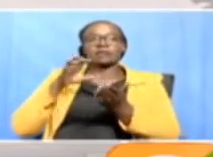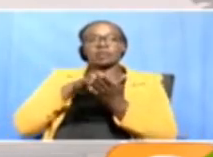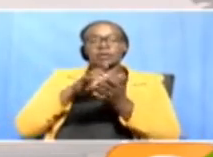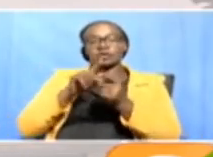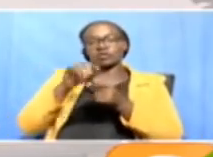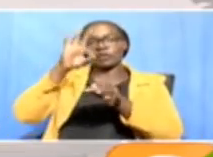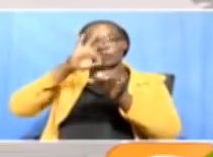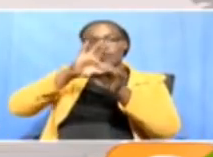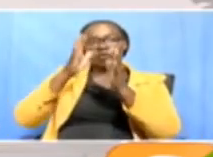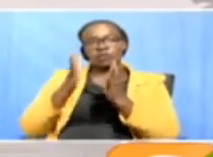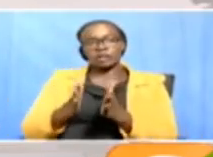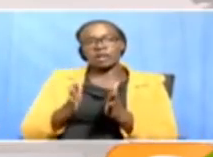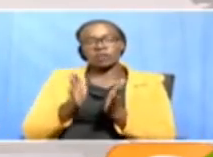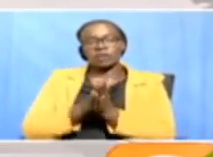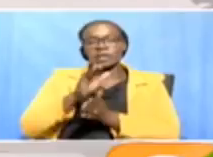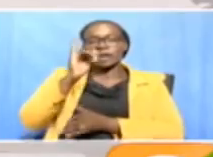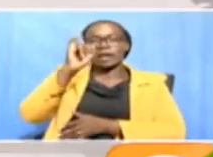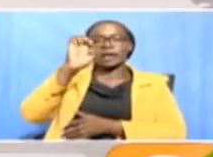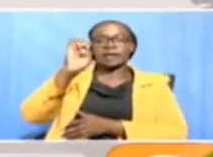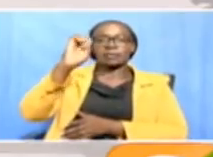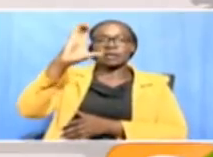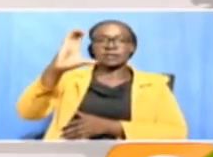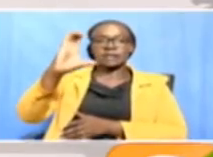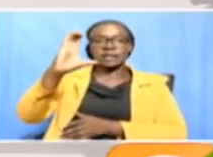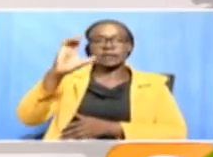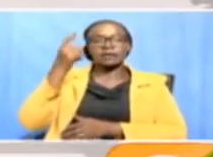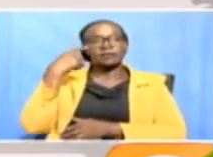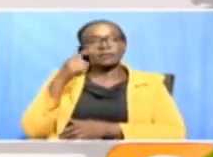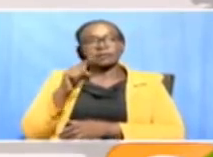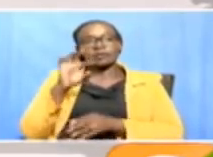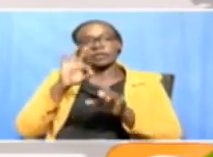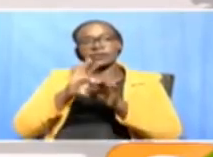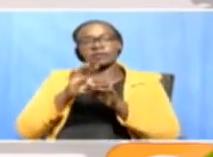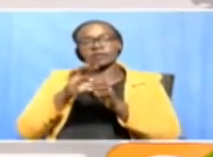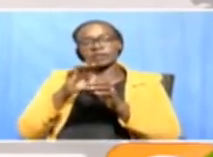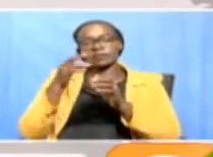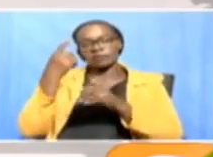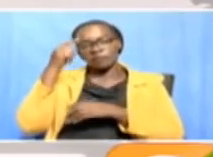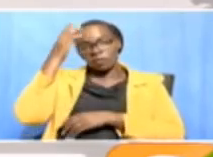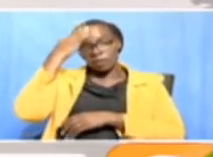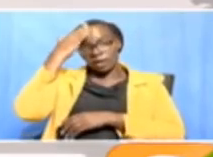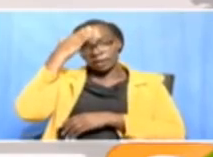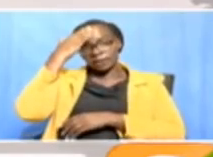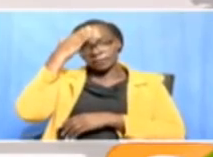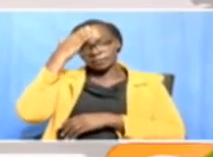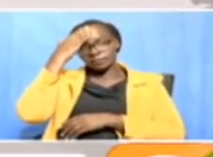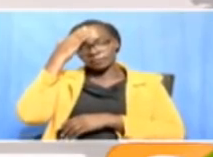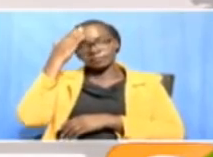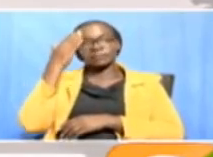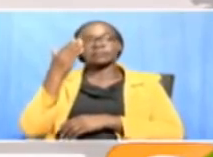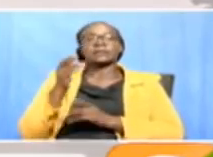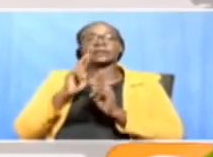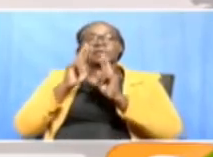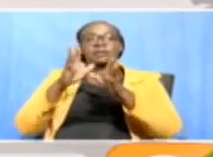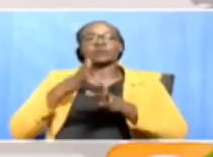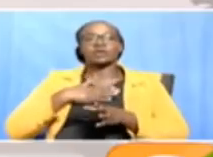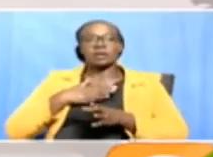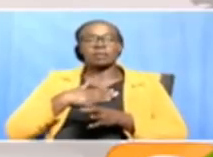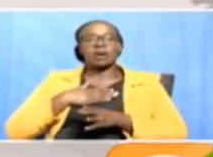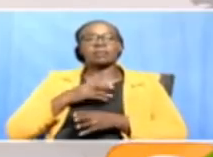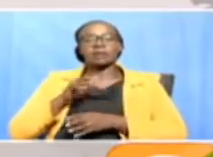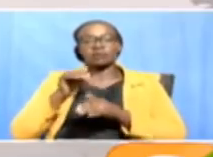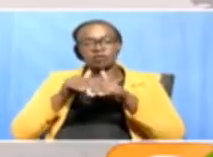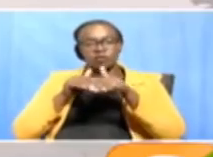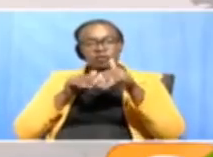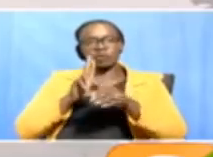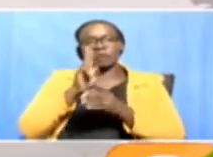the voters and the IEBC for the poll set for Monday. Well, Stephen Letoo is keeping a loose eye for us